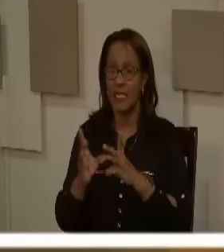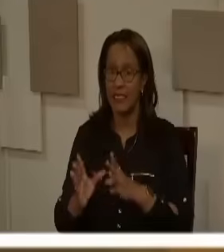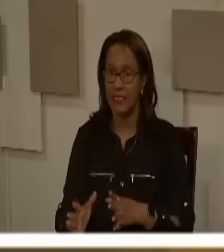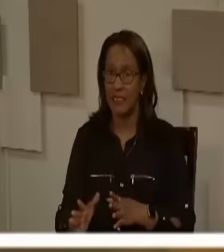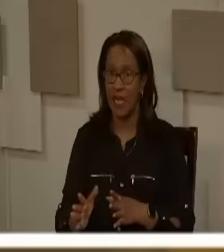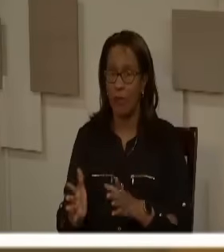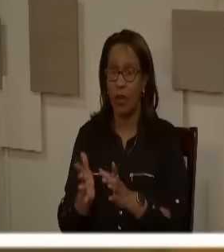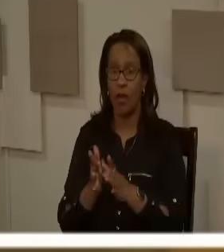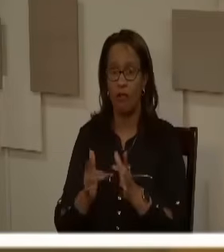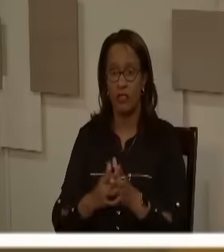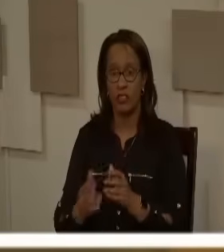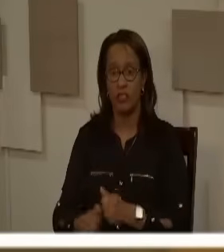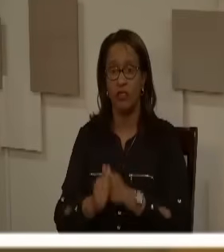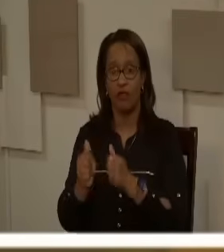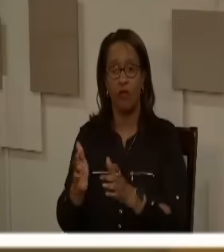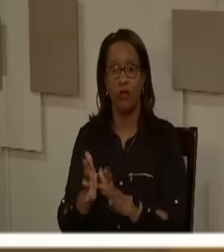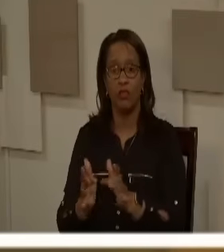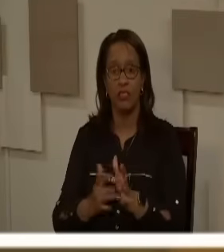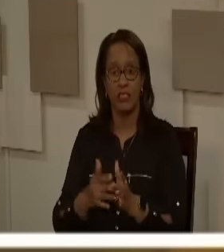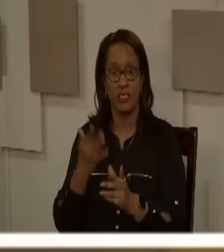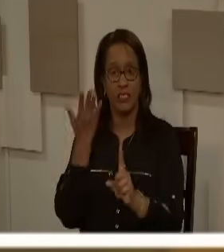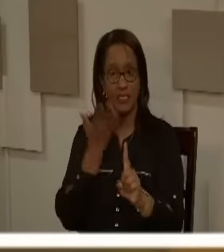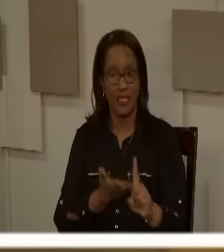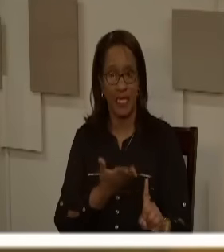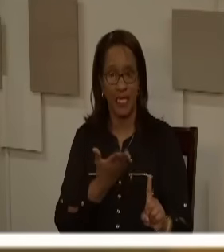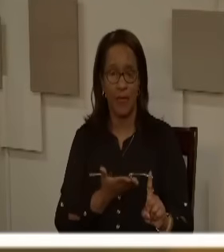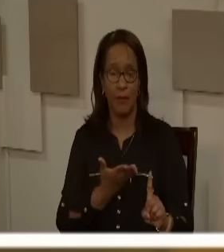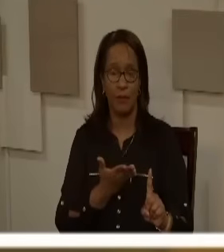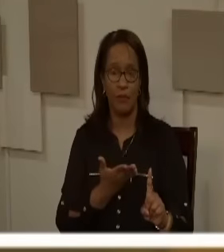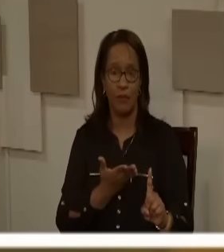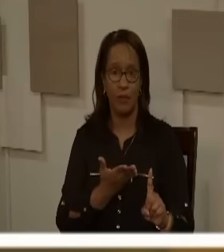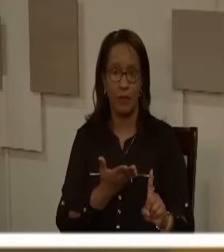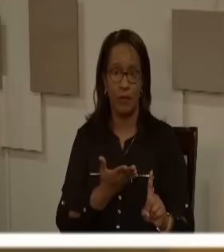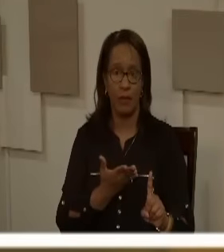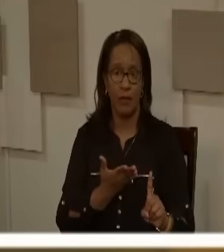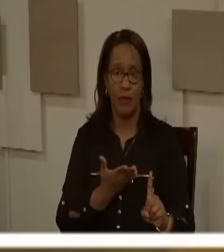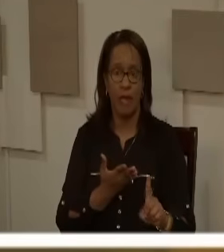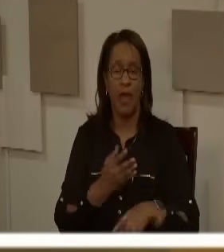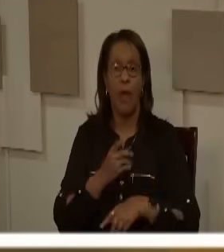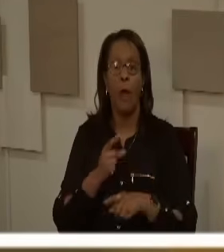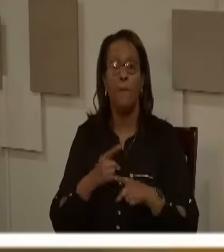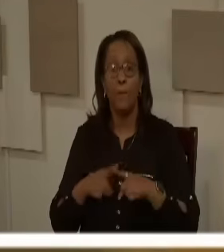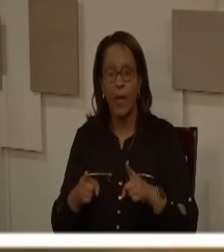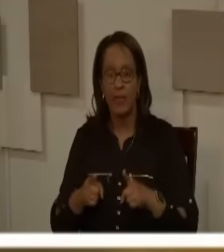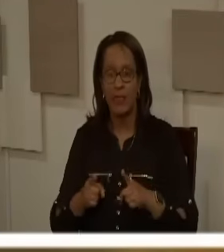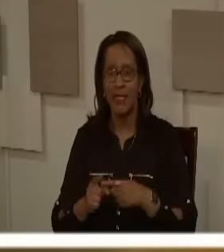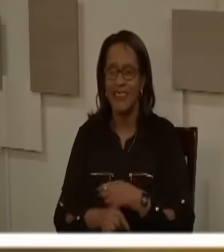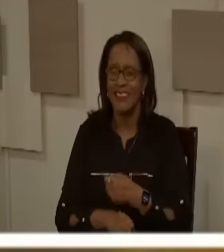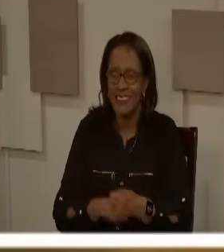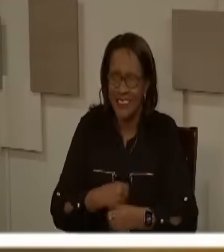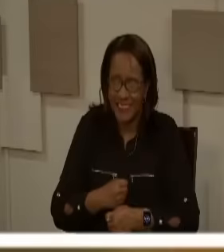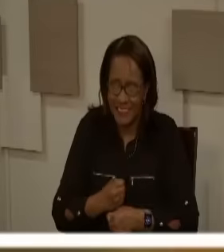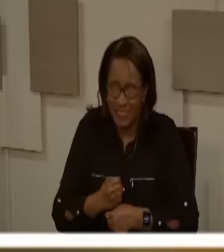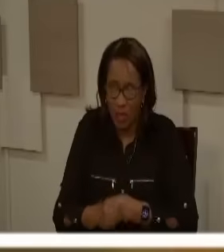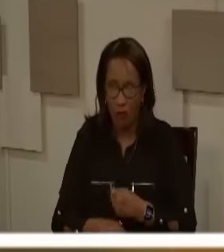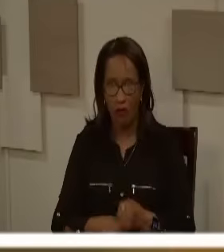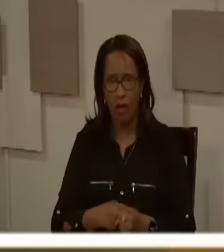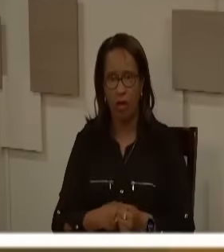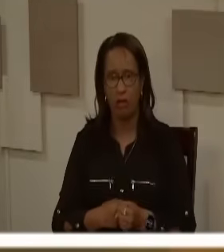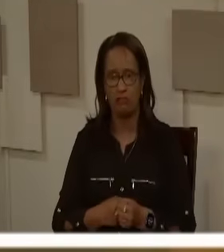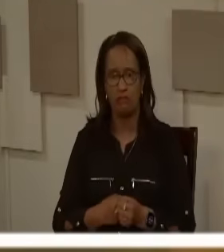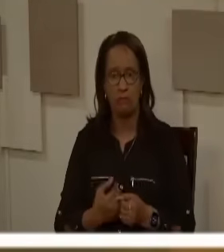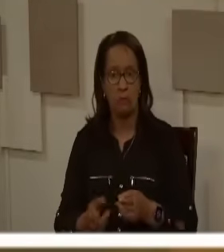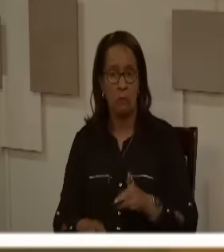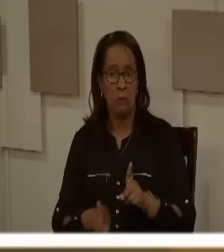part of the deal, this really is not a great selling point.